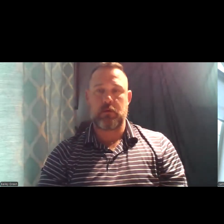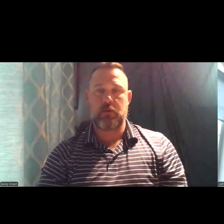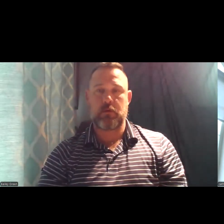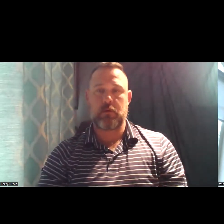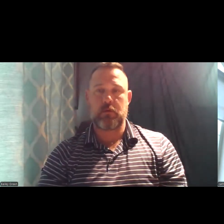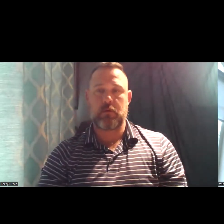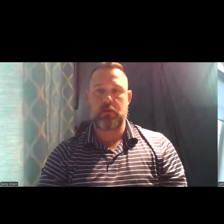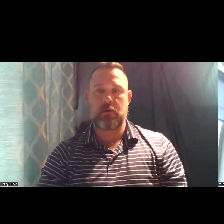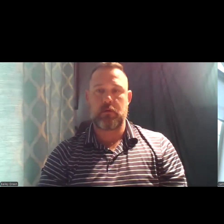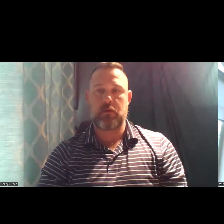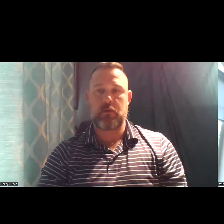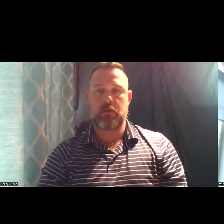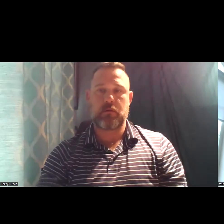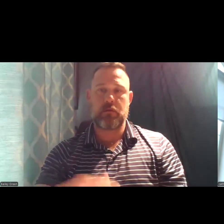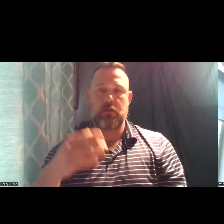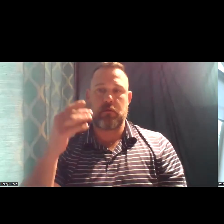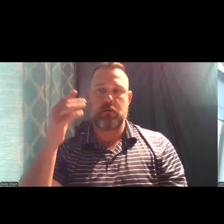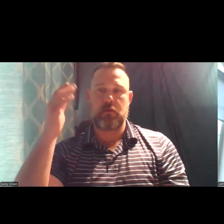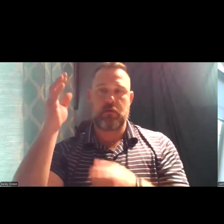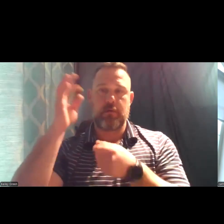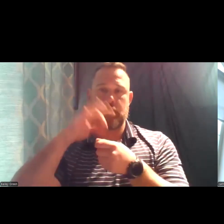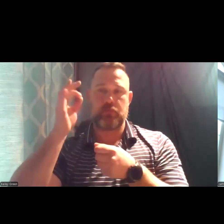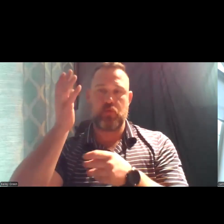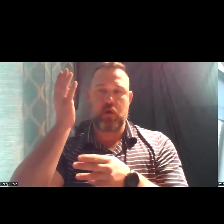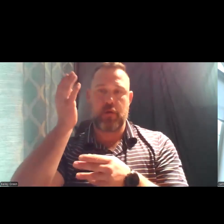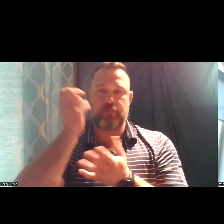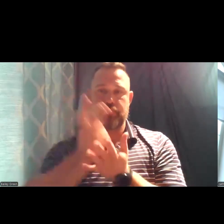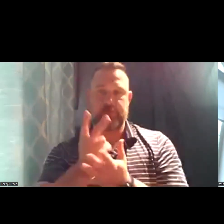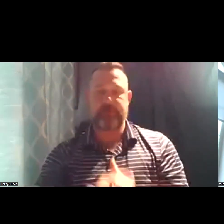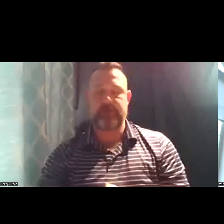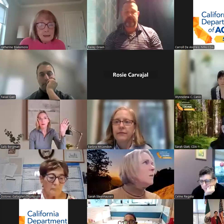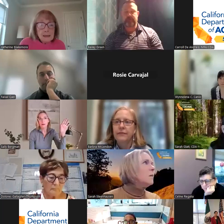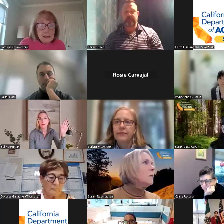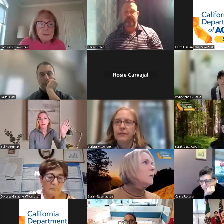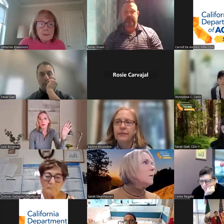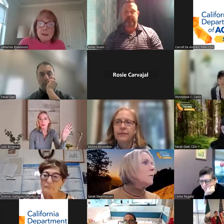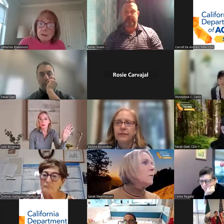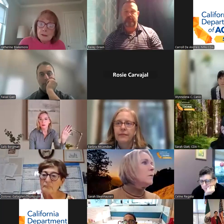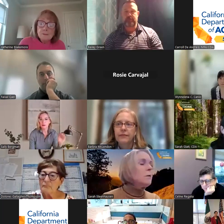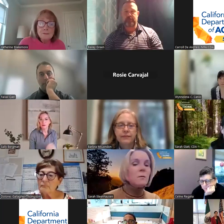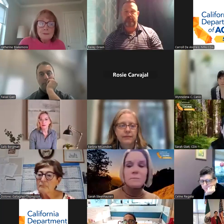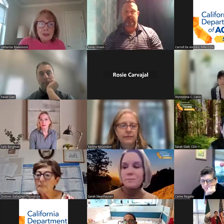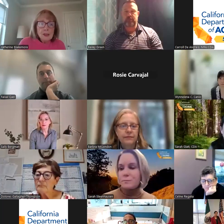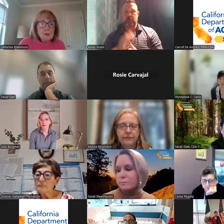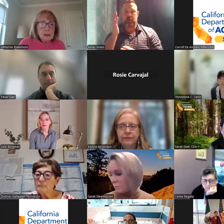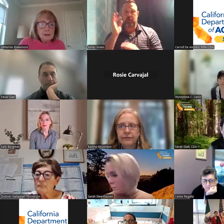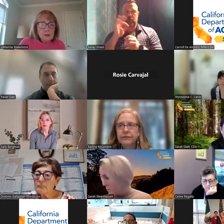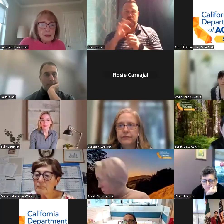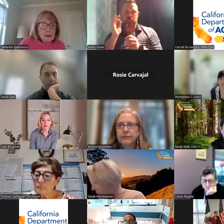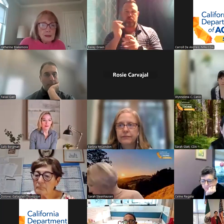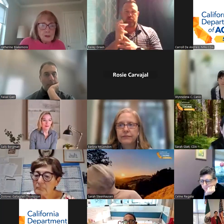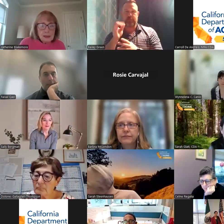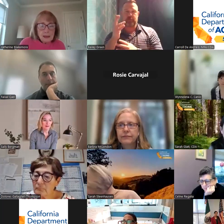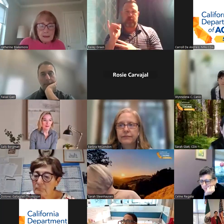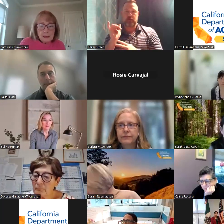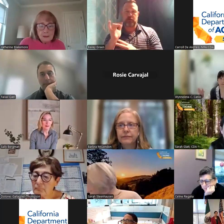Okay, I would entertain a motion to approve the minutes. I would make a motion to approve. Thank you, Sally, for that.